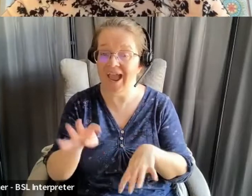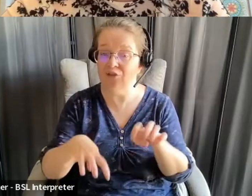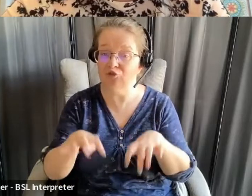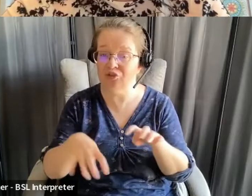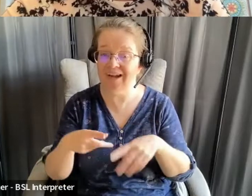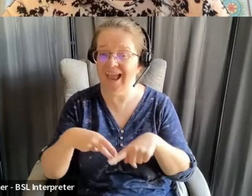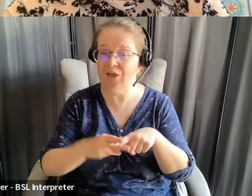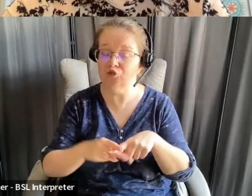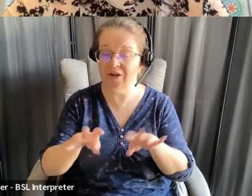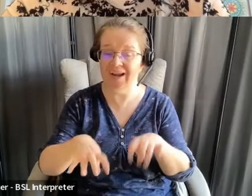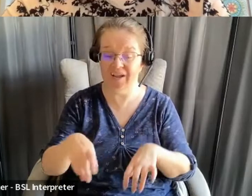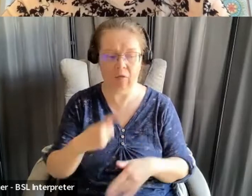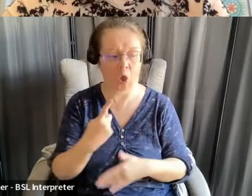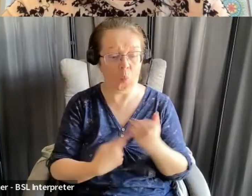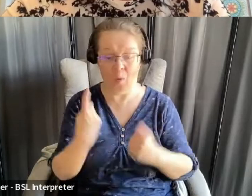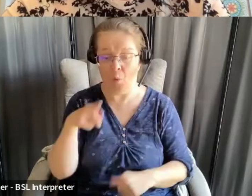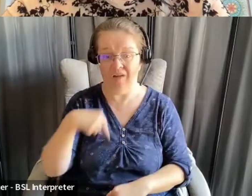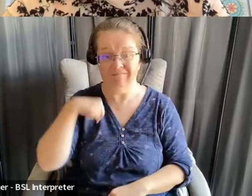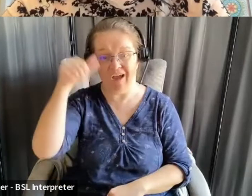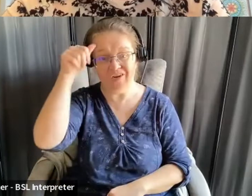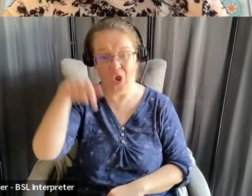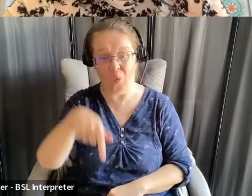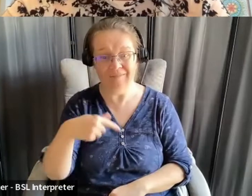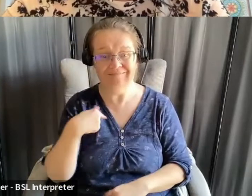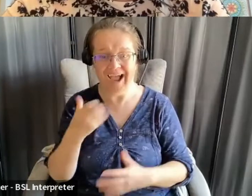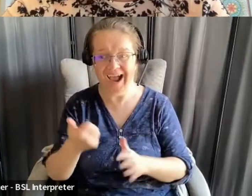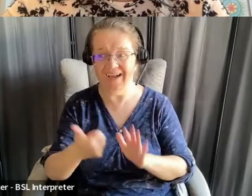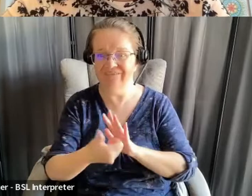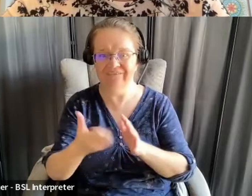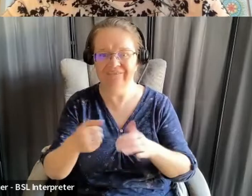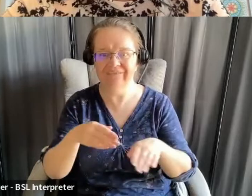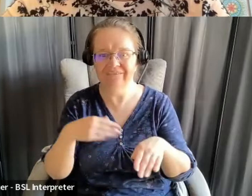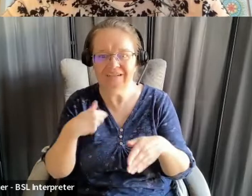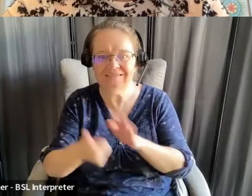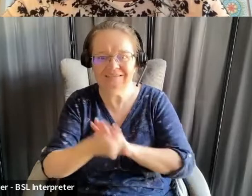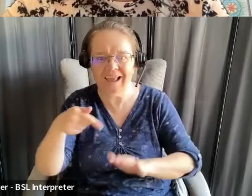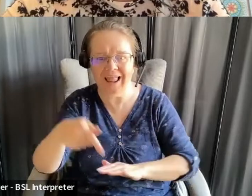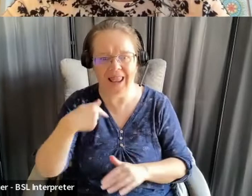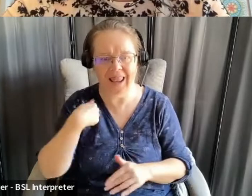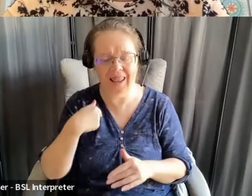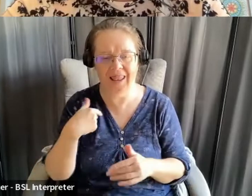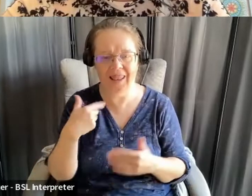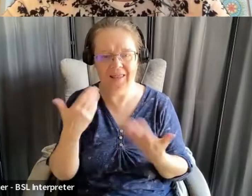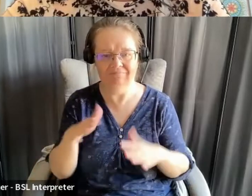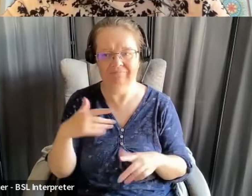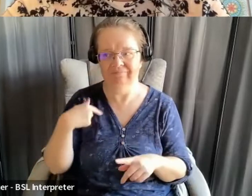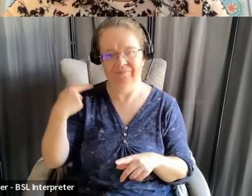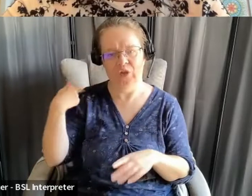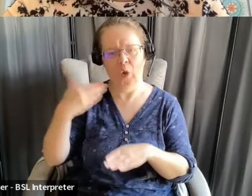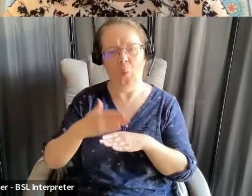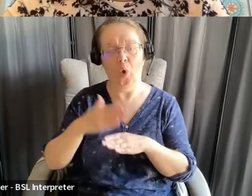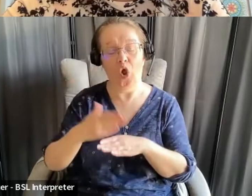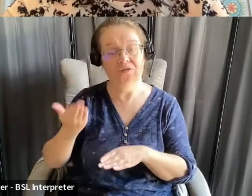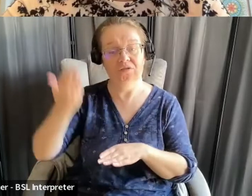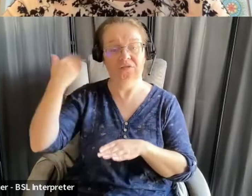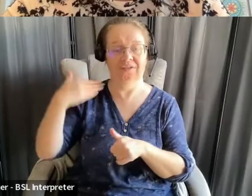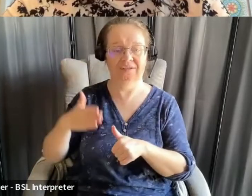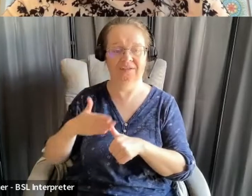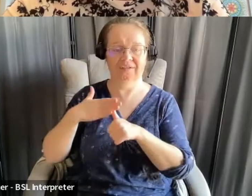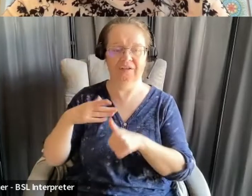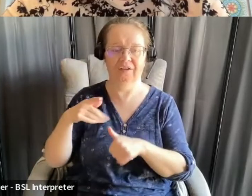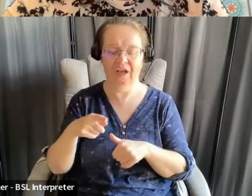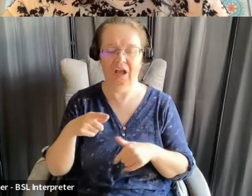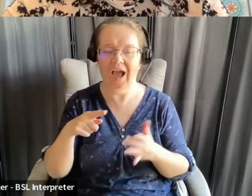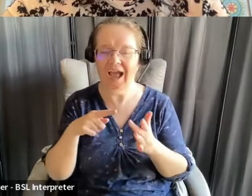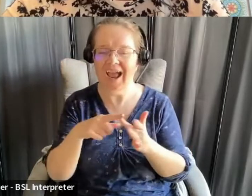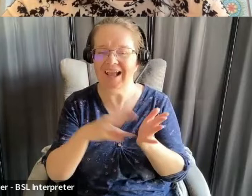I actually knew anything about or had any practical skills. And I worked initially for an internet service